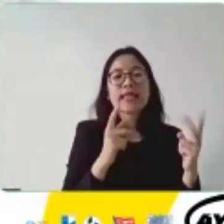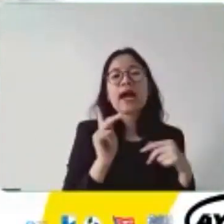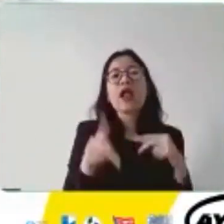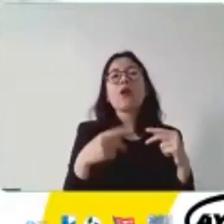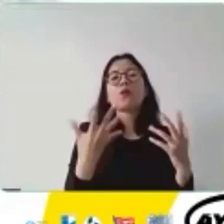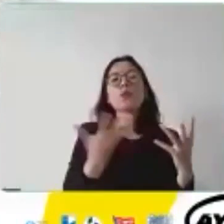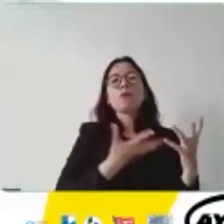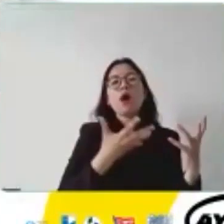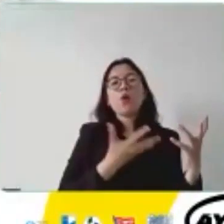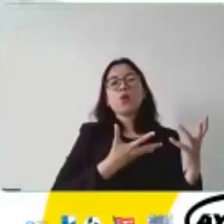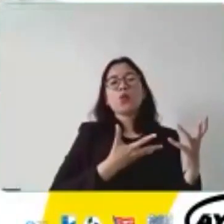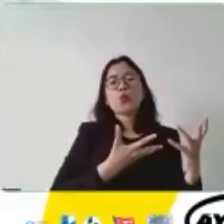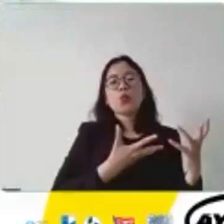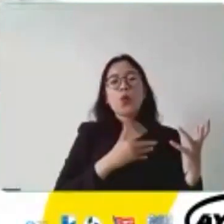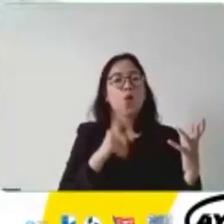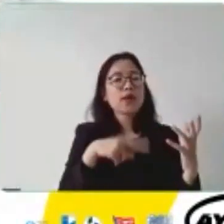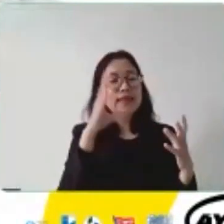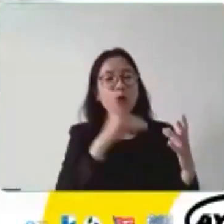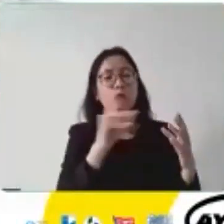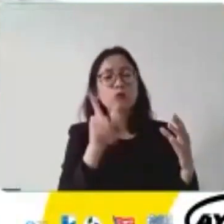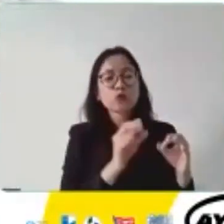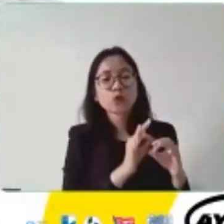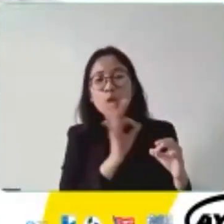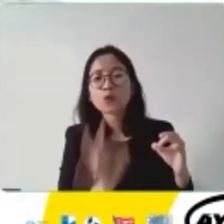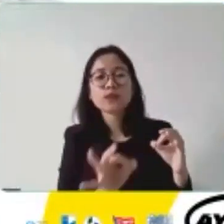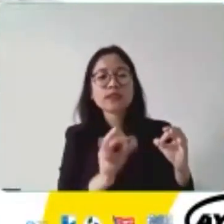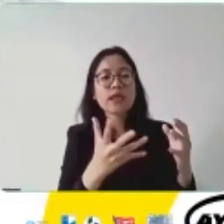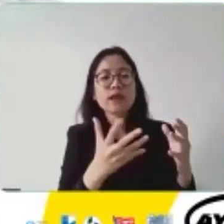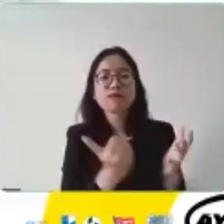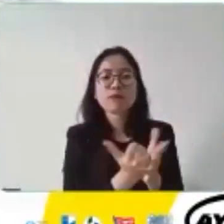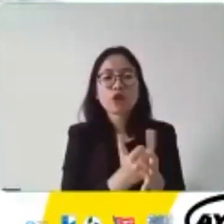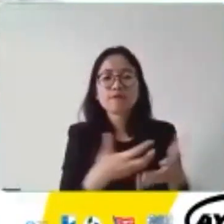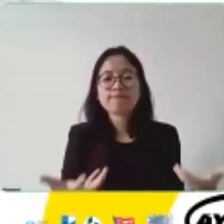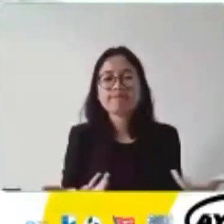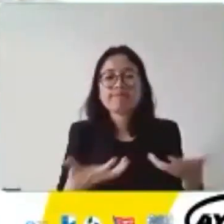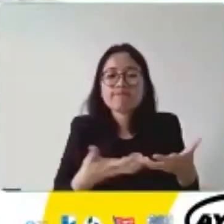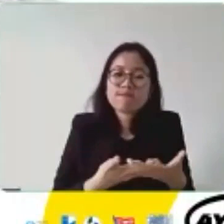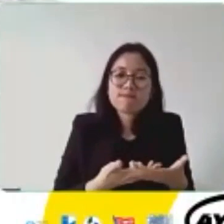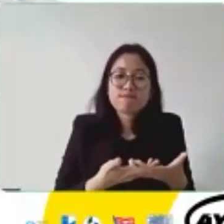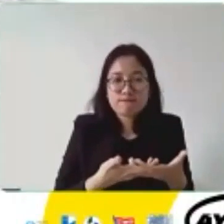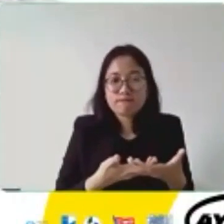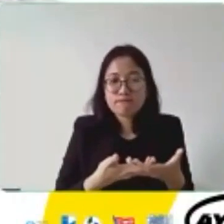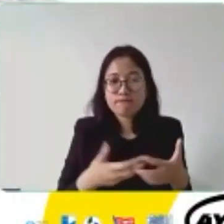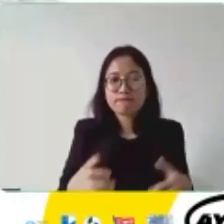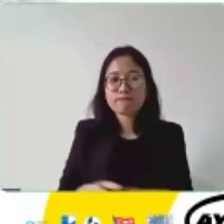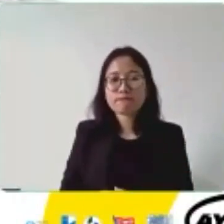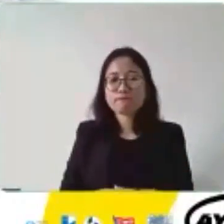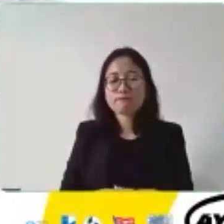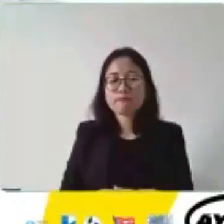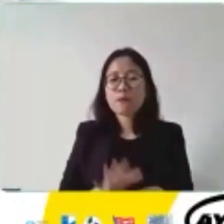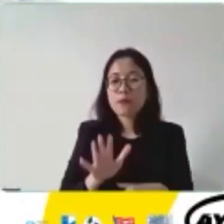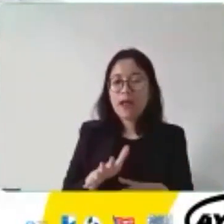of air pollution? What can we do in the different settings of air pollution? And what can we do for the different